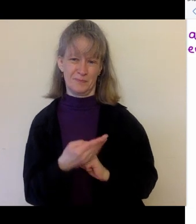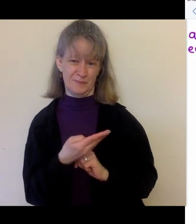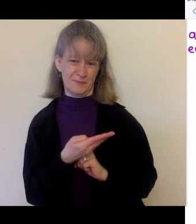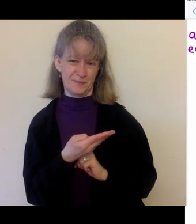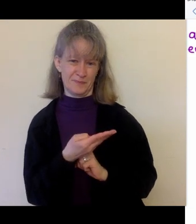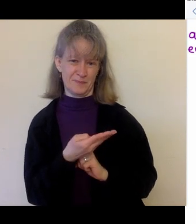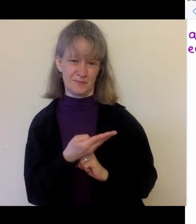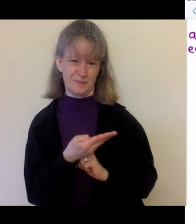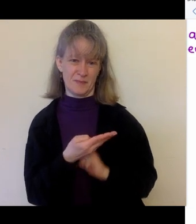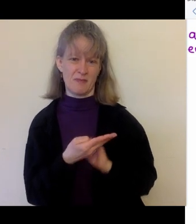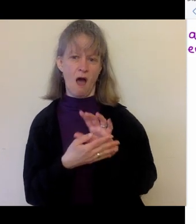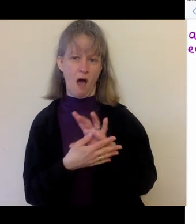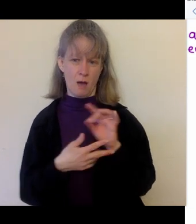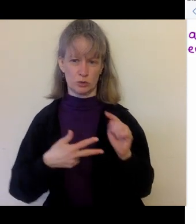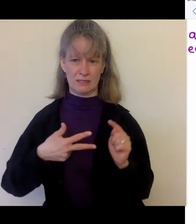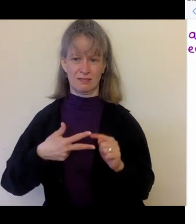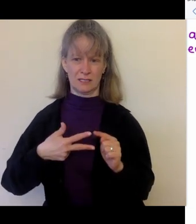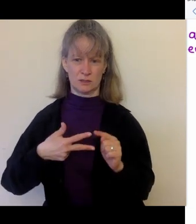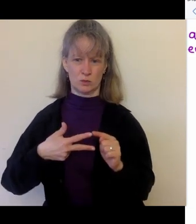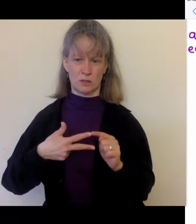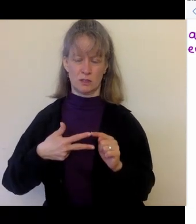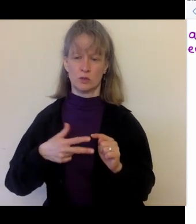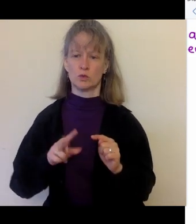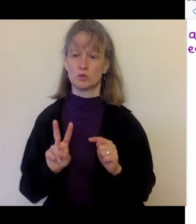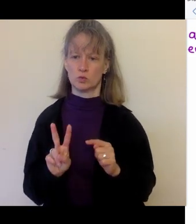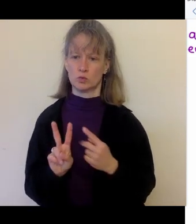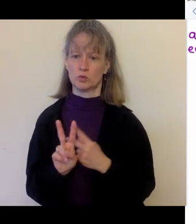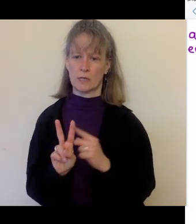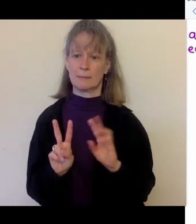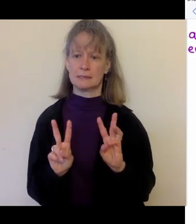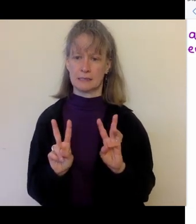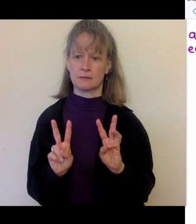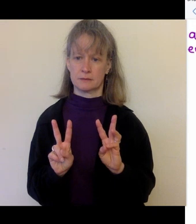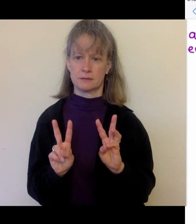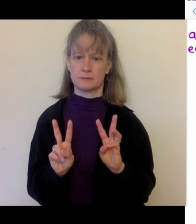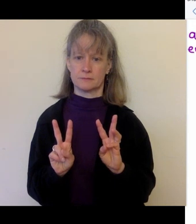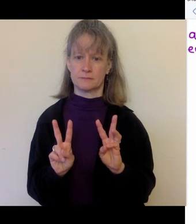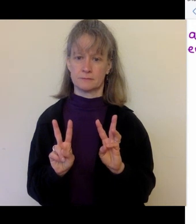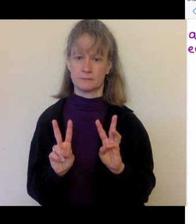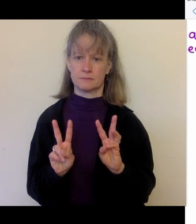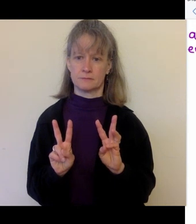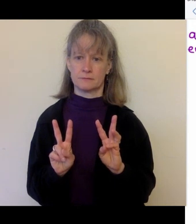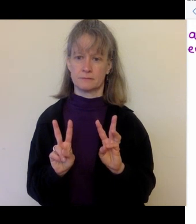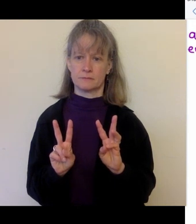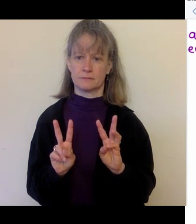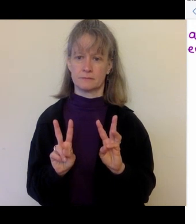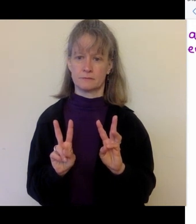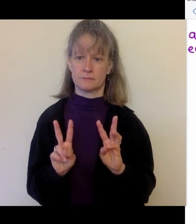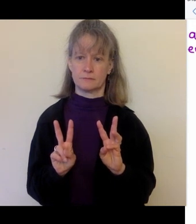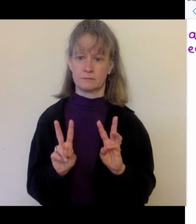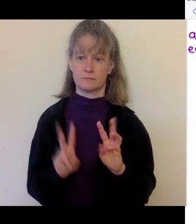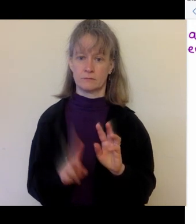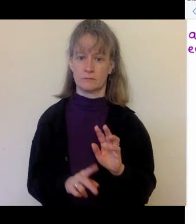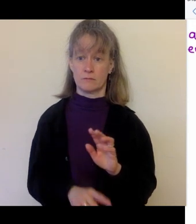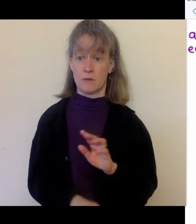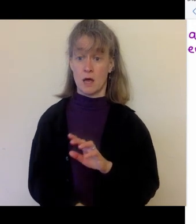be our option, 2 times 6. I'm going to put positive